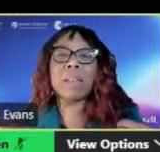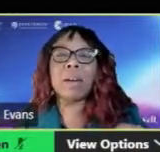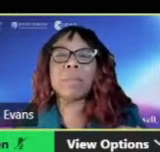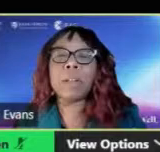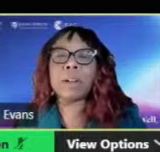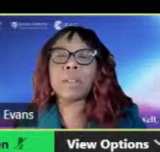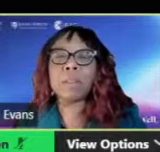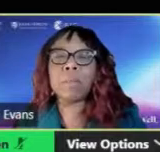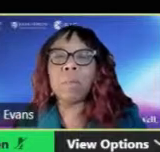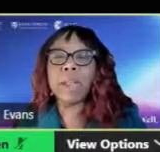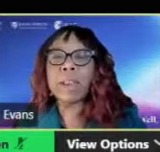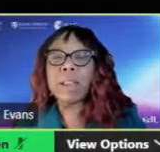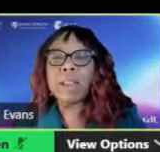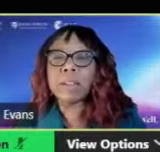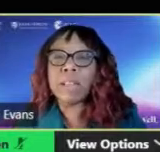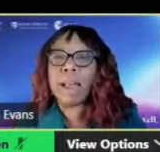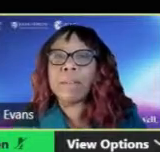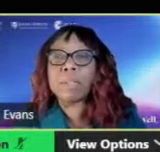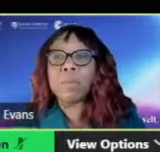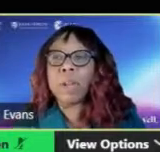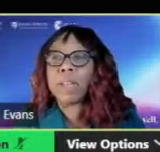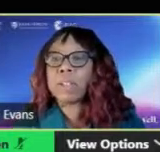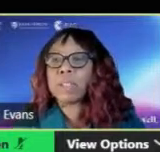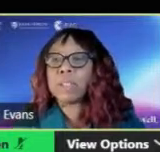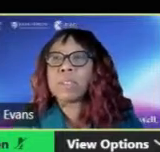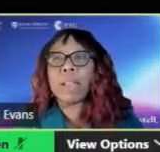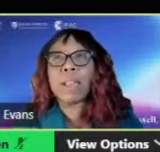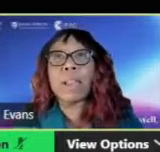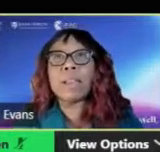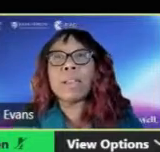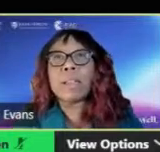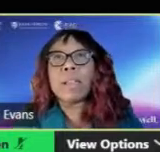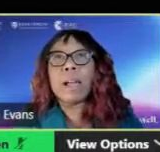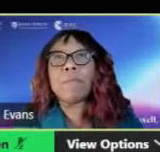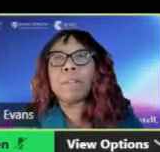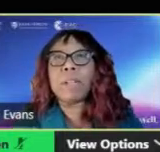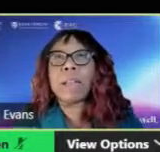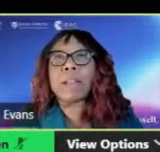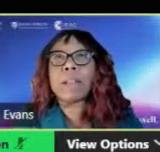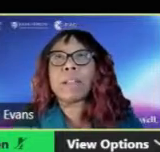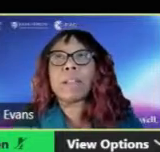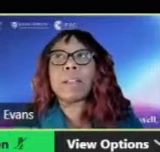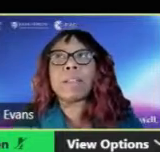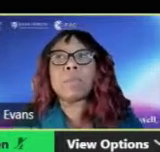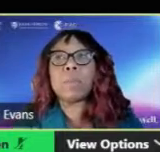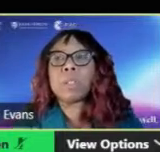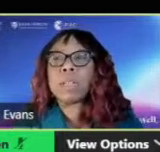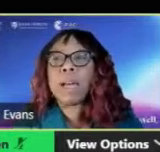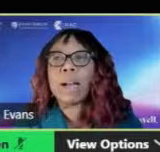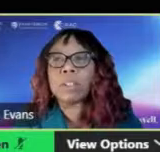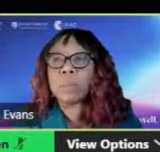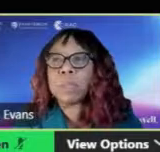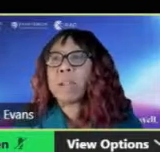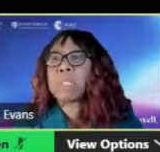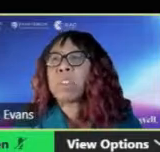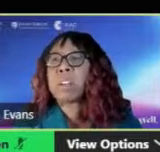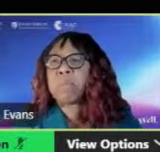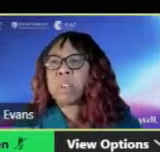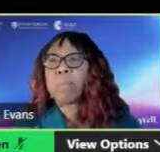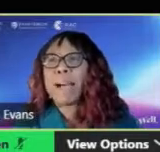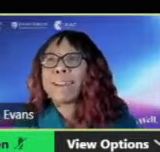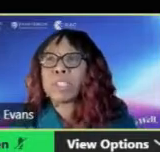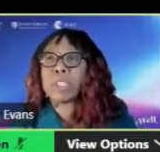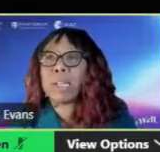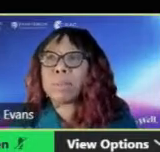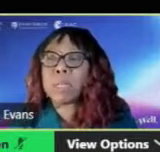know myself, I have some weight issues, and I feel like I just switched doctors because I was starting to